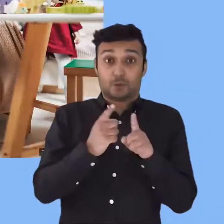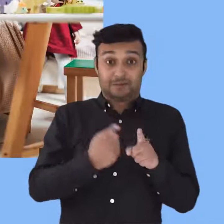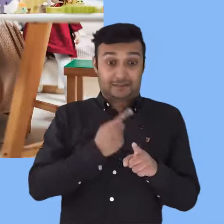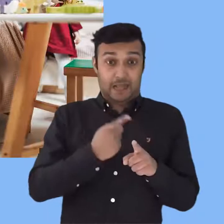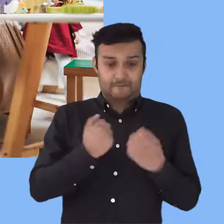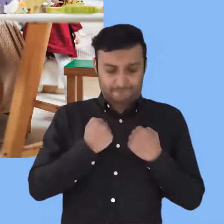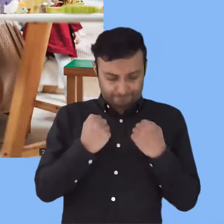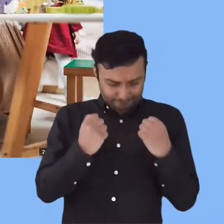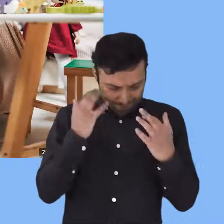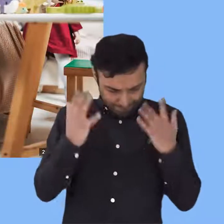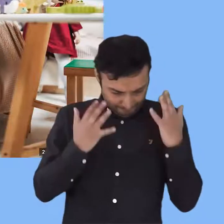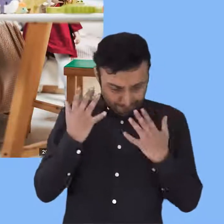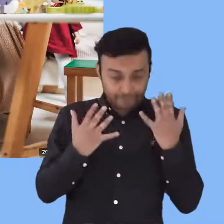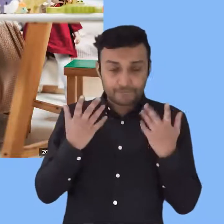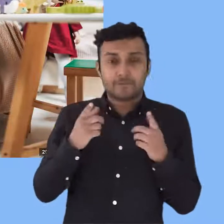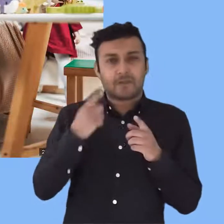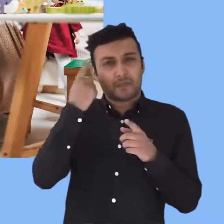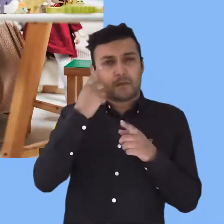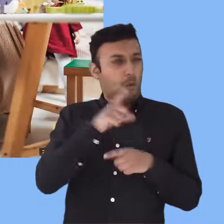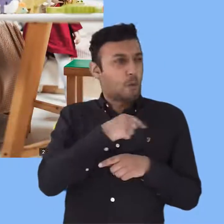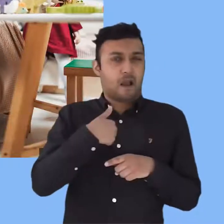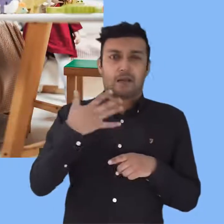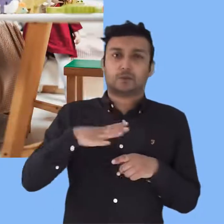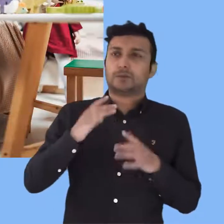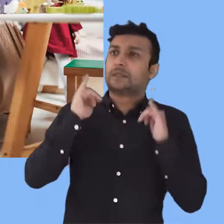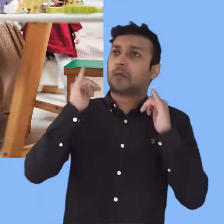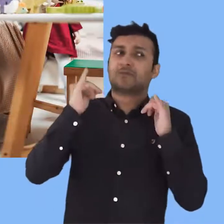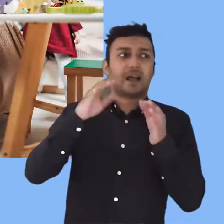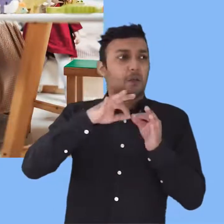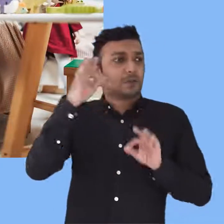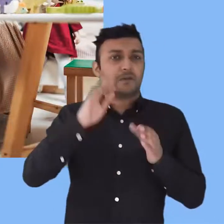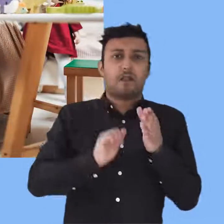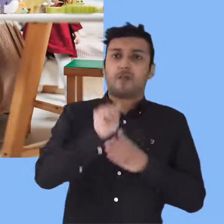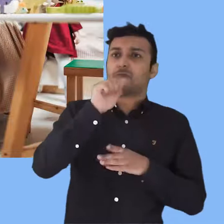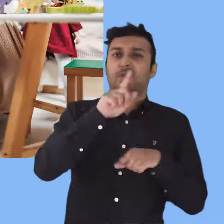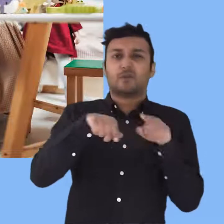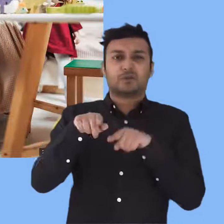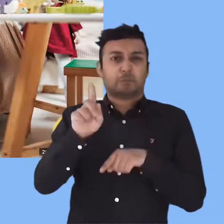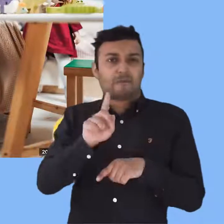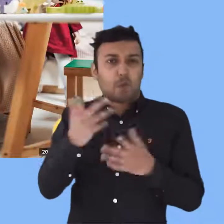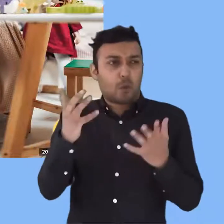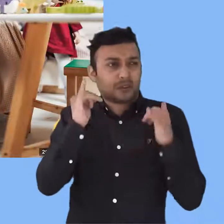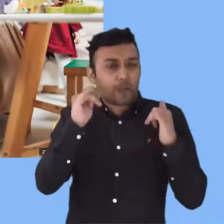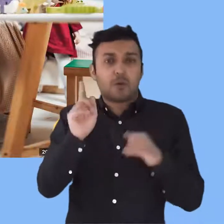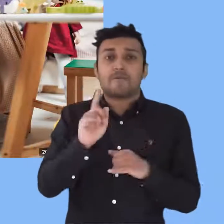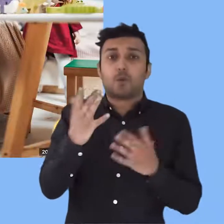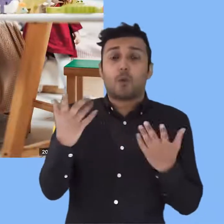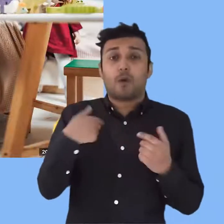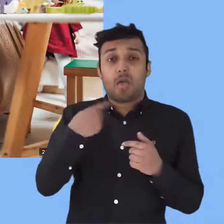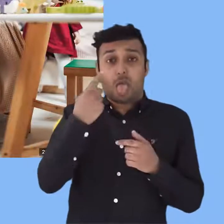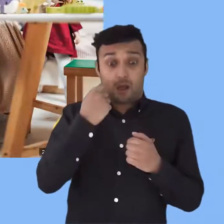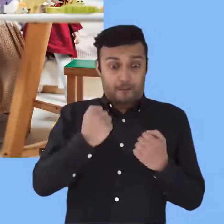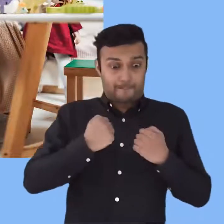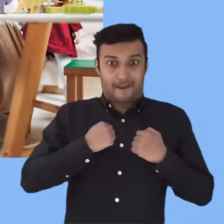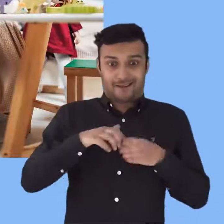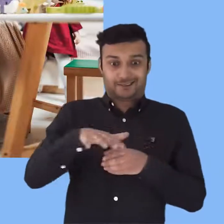together, and then think about why we need to celebrate racial, linguistic, and cultural diversity. A closer look at who is in our